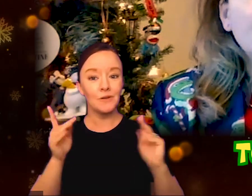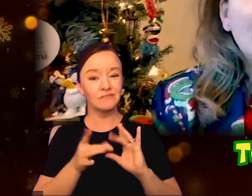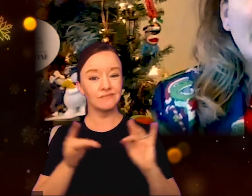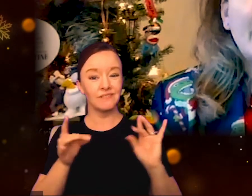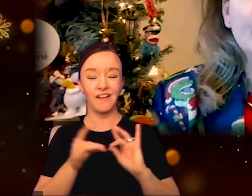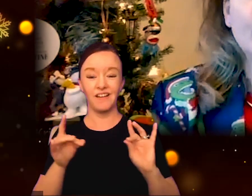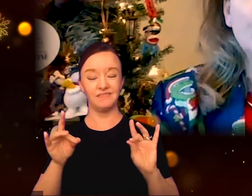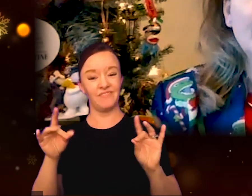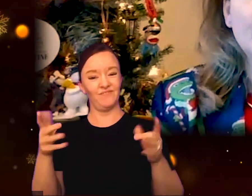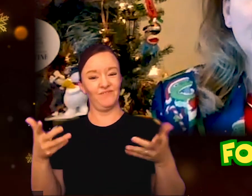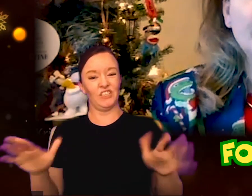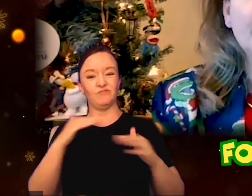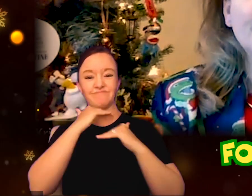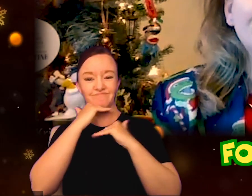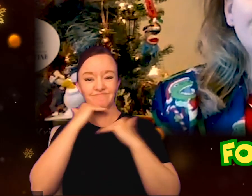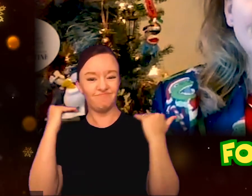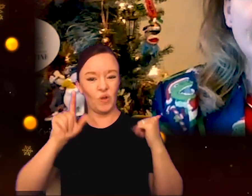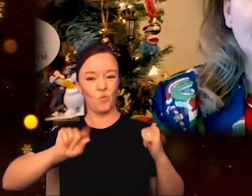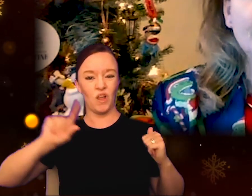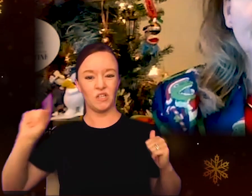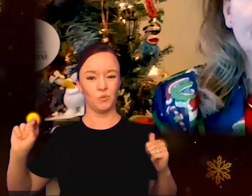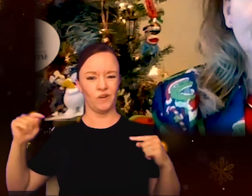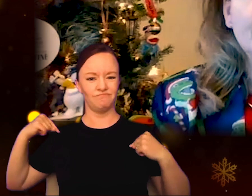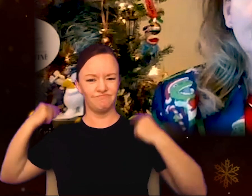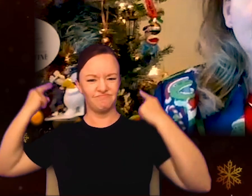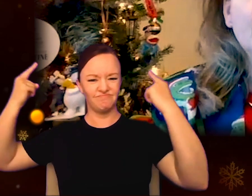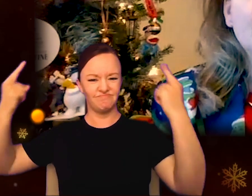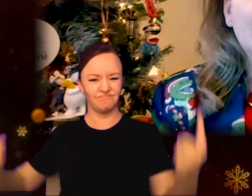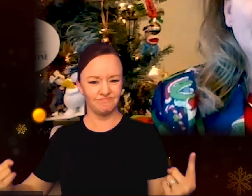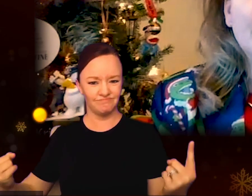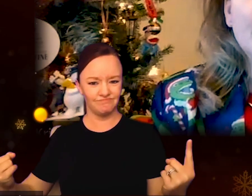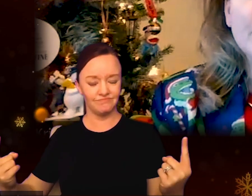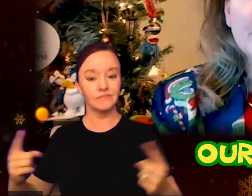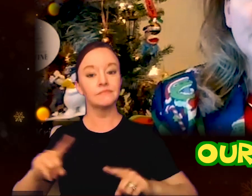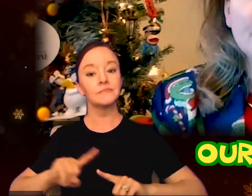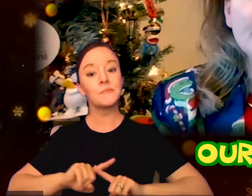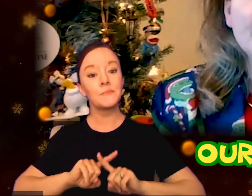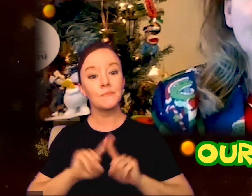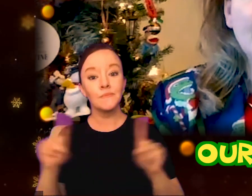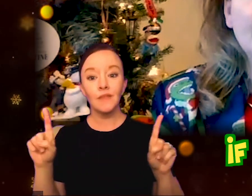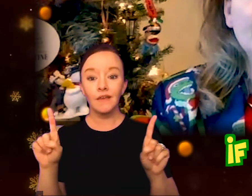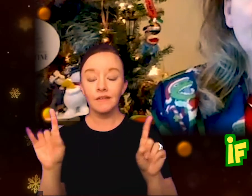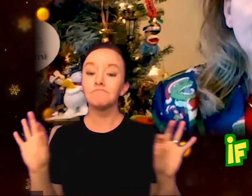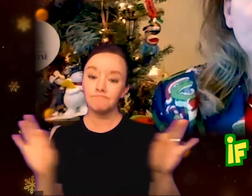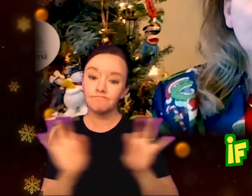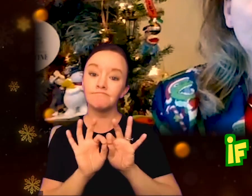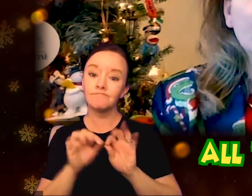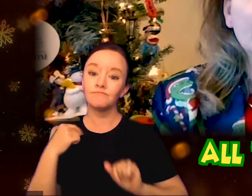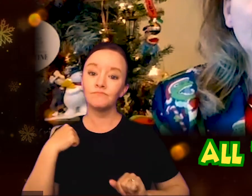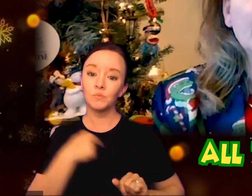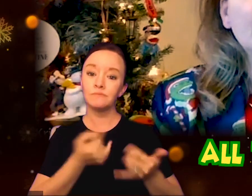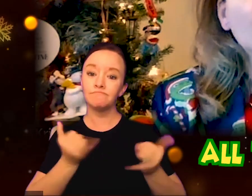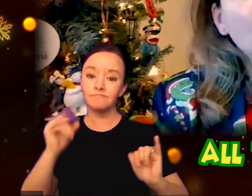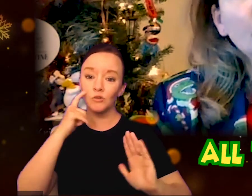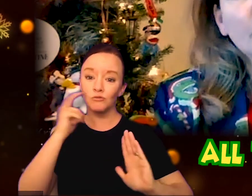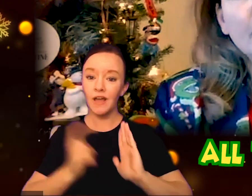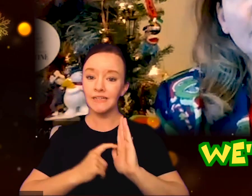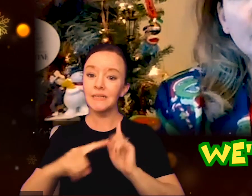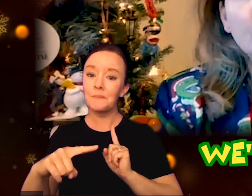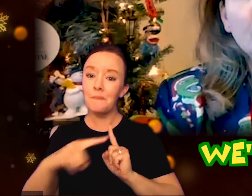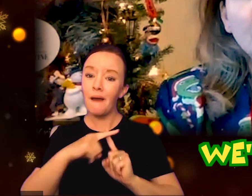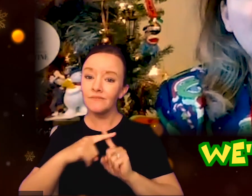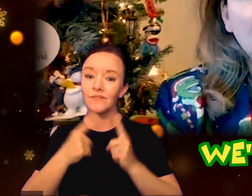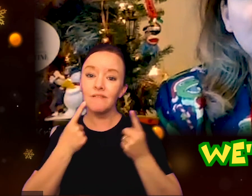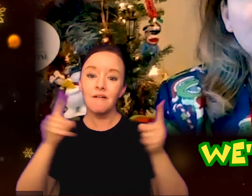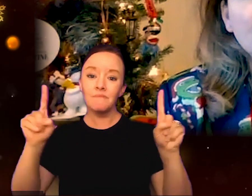say goodbye to 2020 for months now. But we do ourselves a disfavor if we don't look at all the great